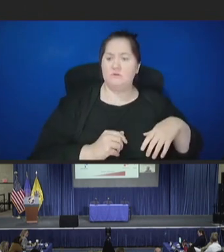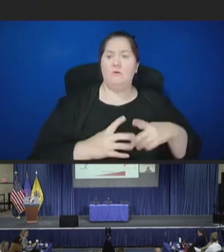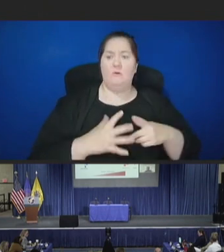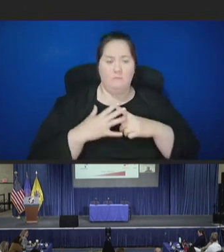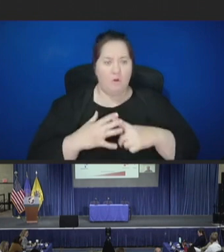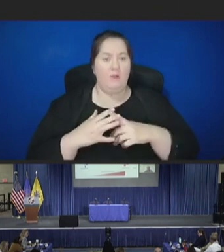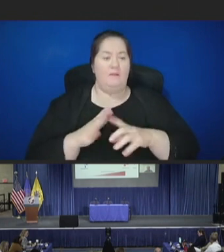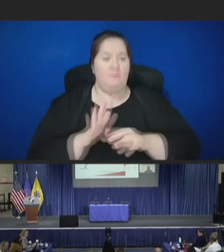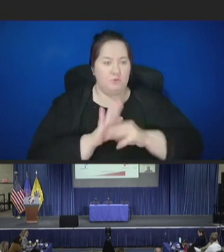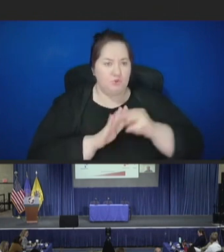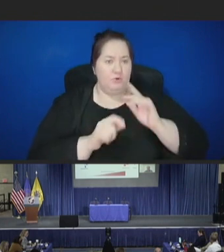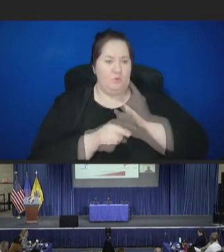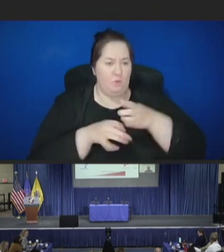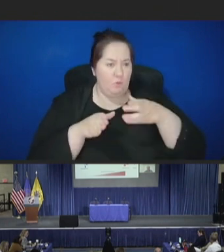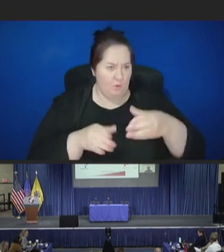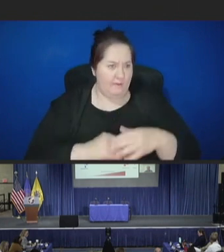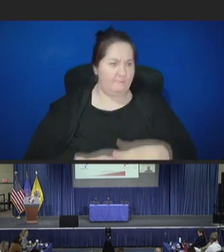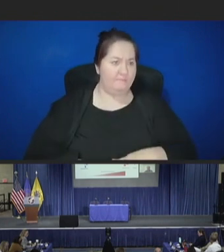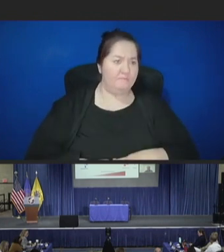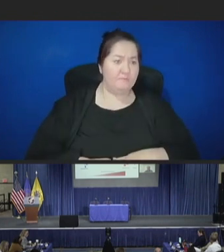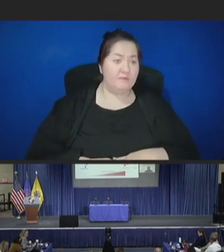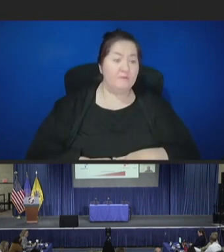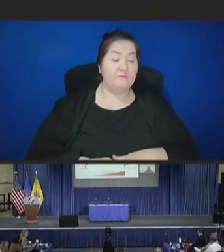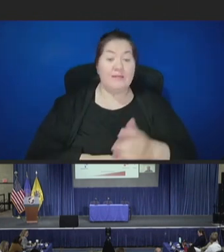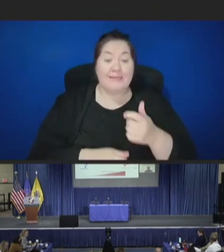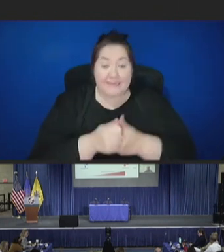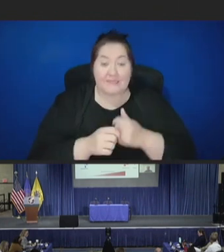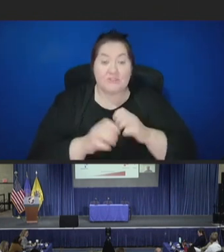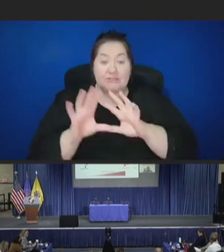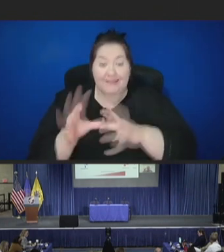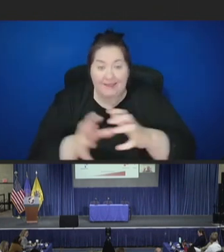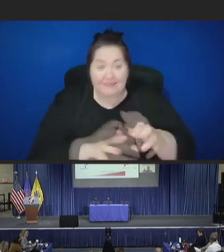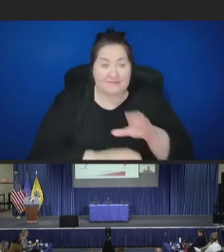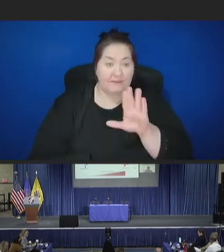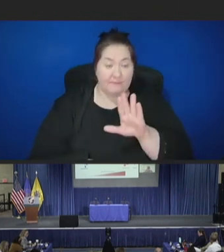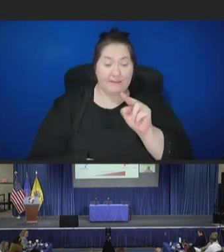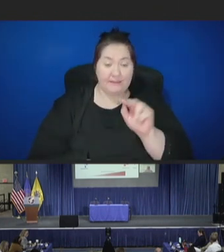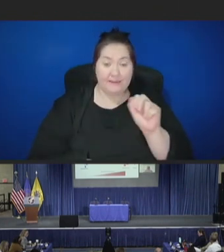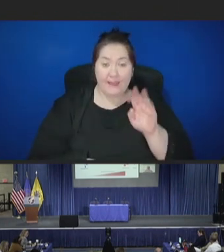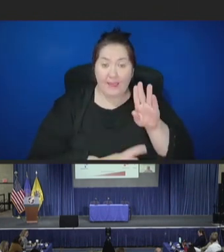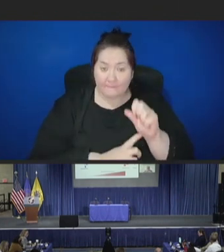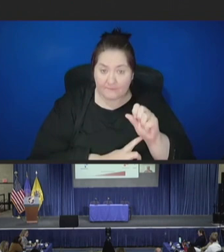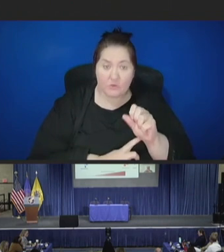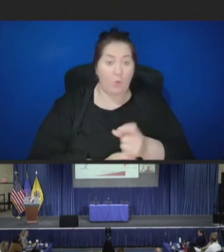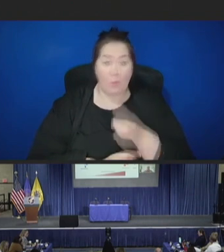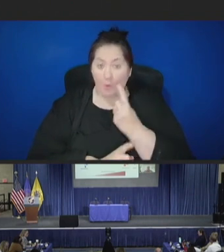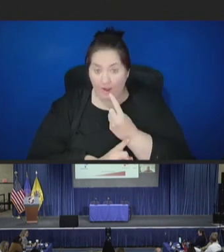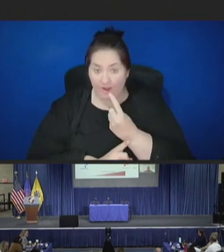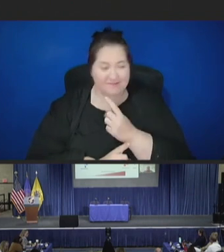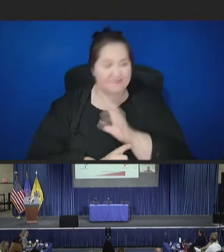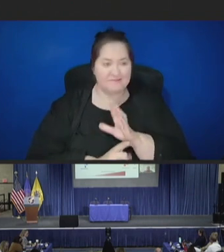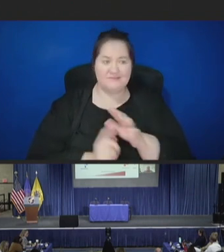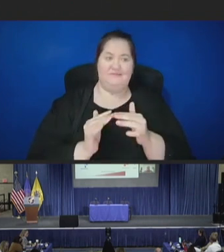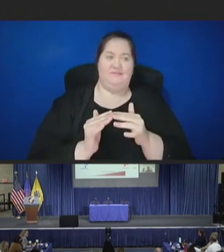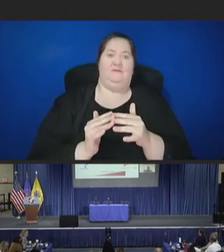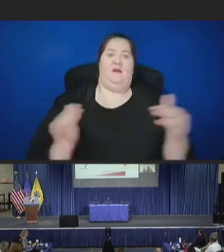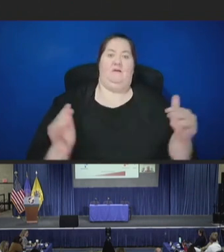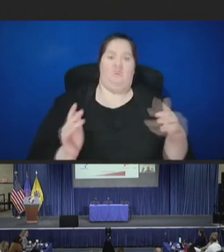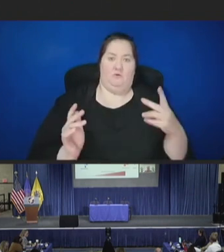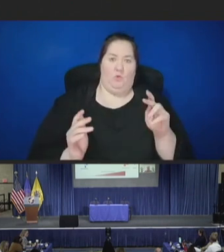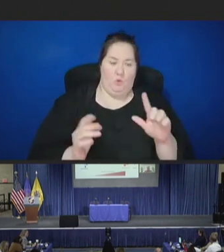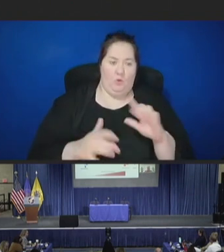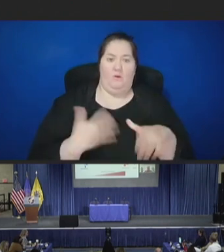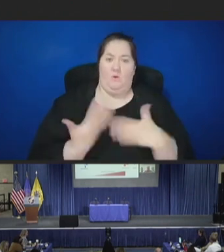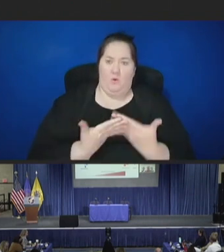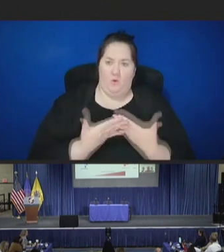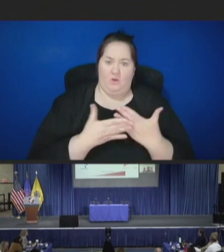maturing in the right direction. And for each class of BNAb, it's not just one precursor, it's a diverse pool that all share